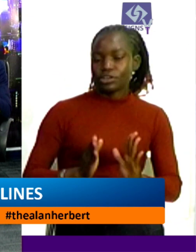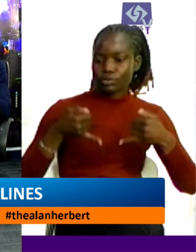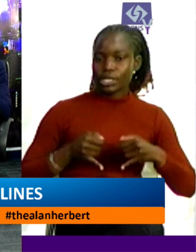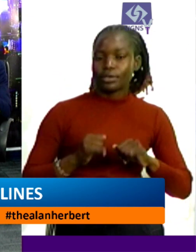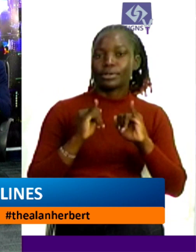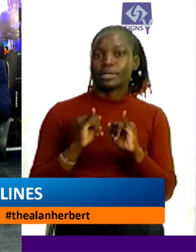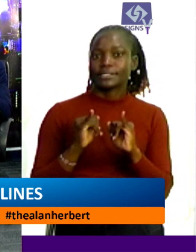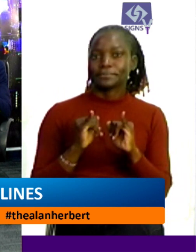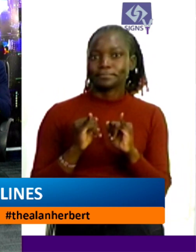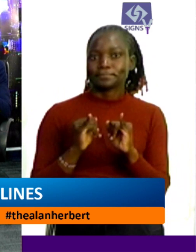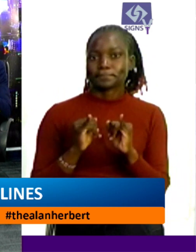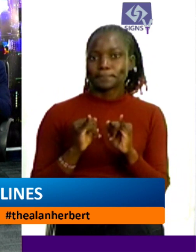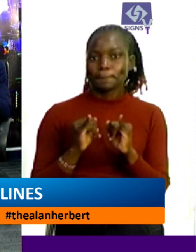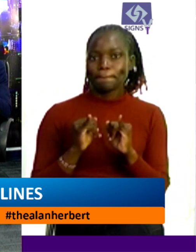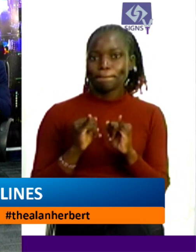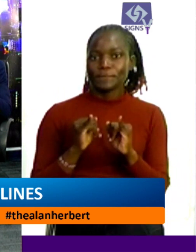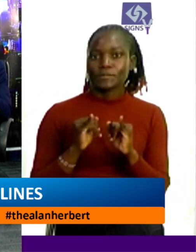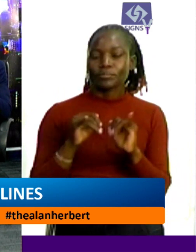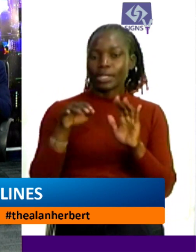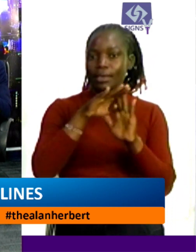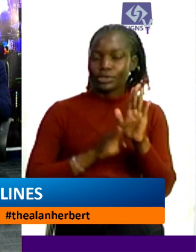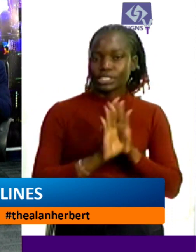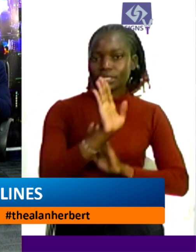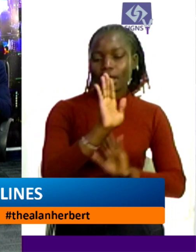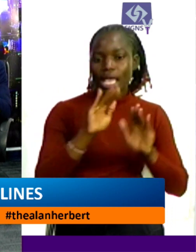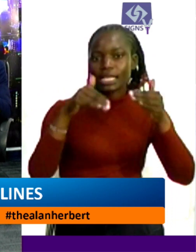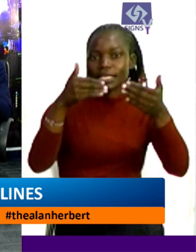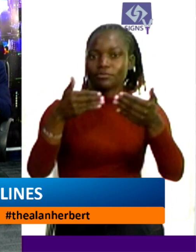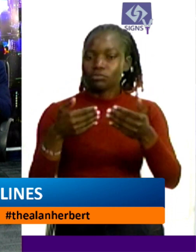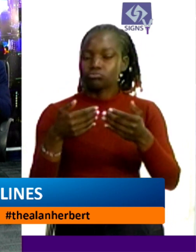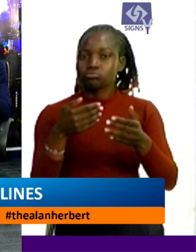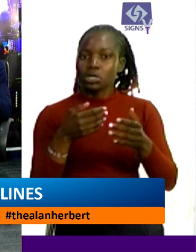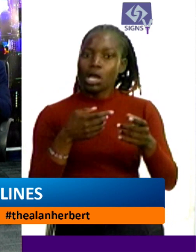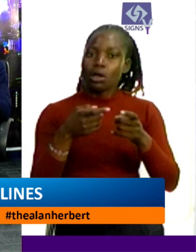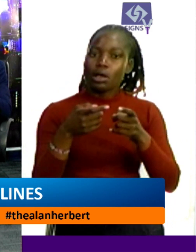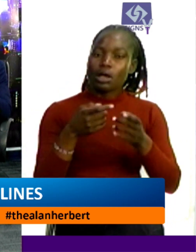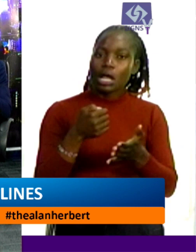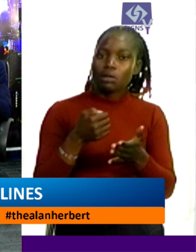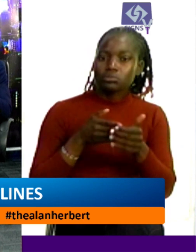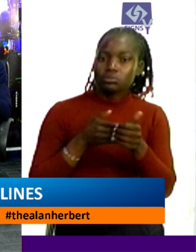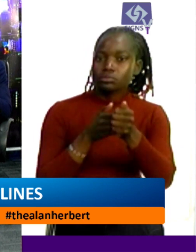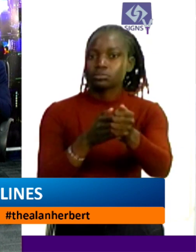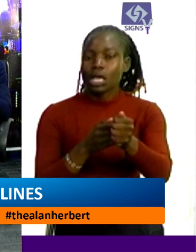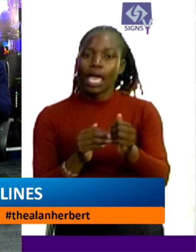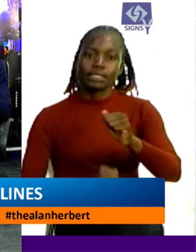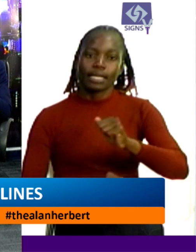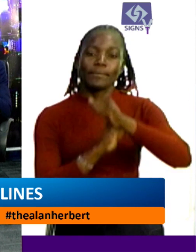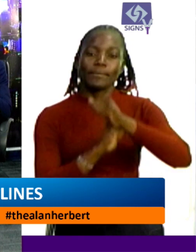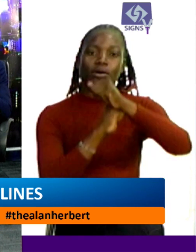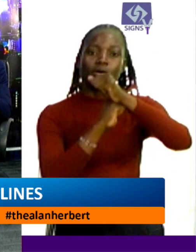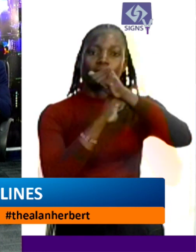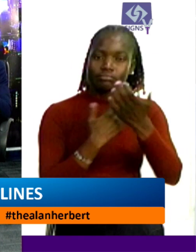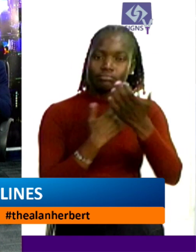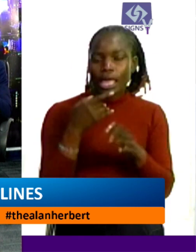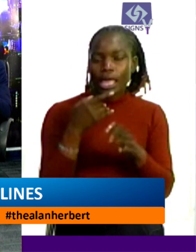implement the follow-on project and give them more guidance, more support, more advice on how to implement it. And